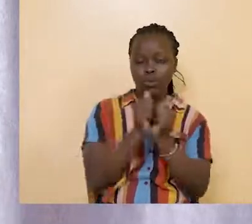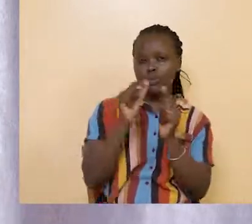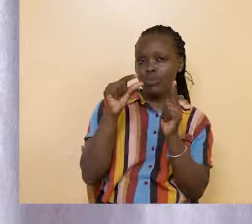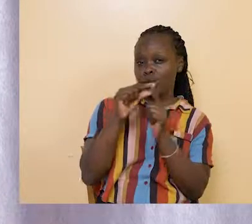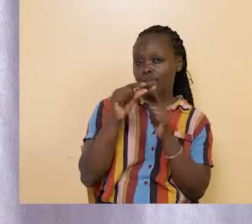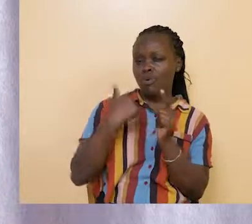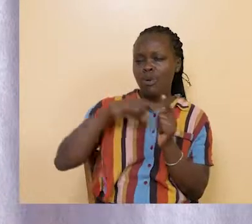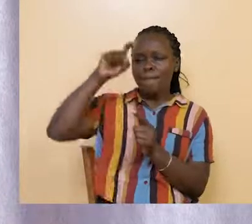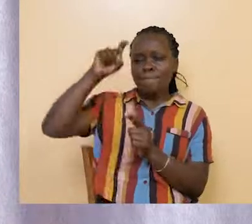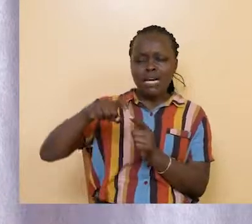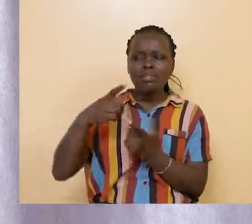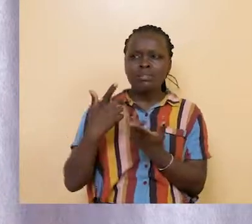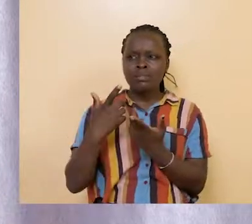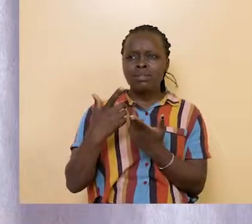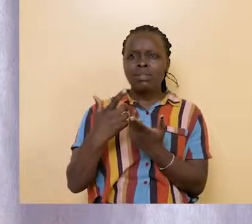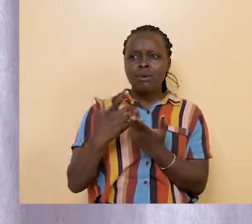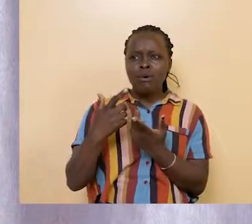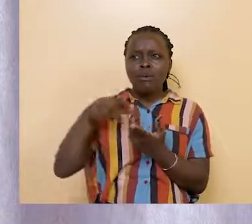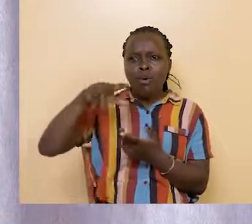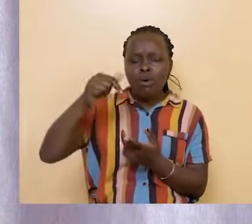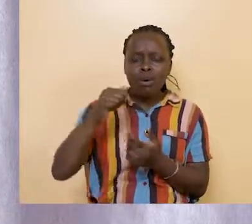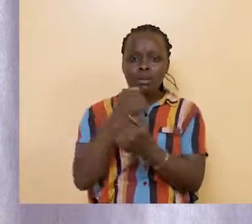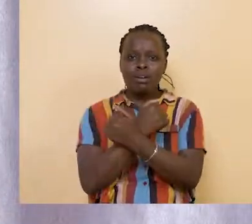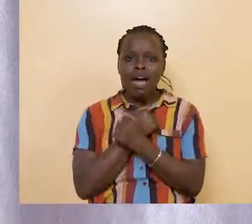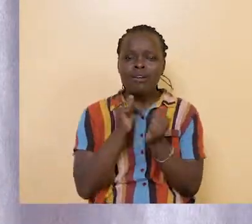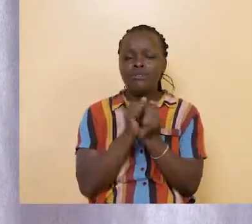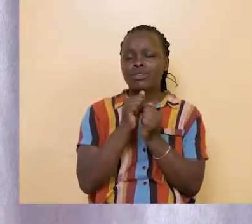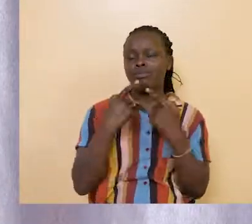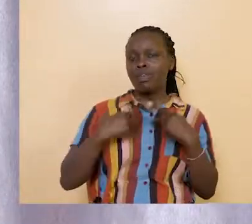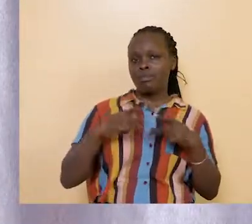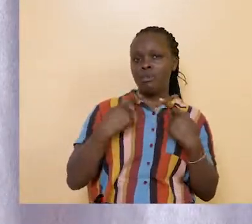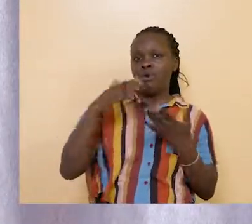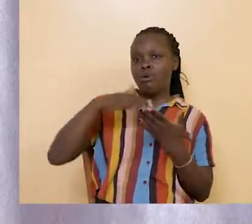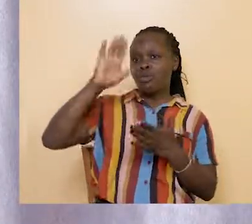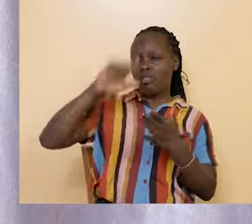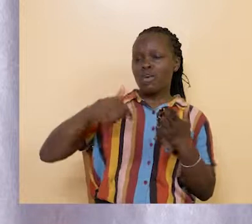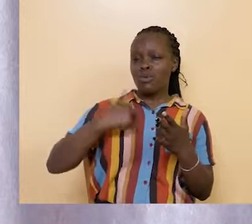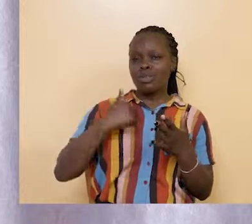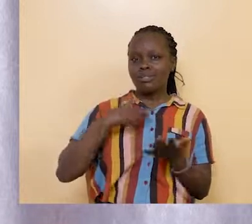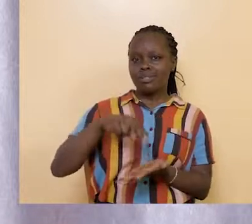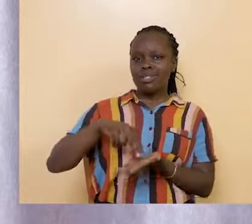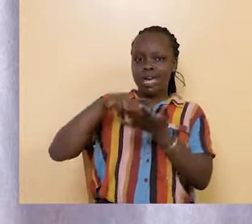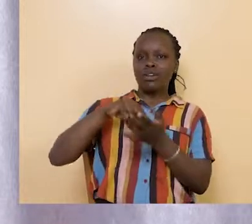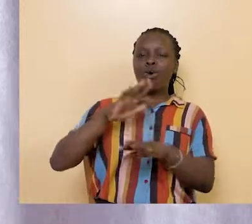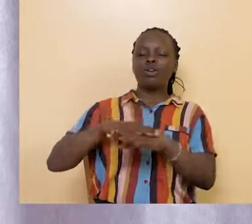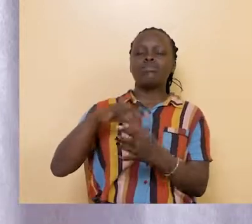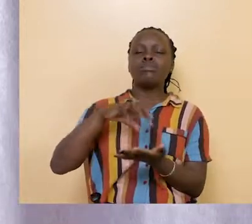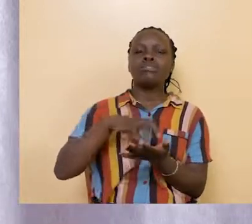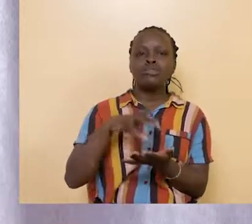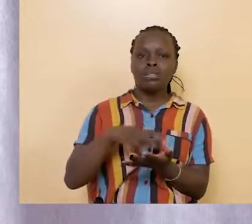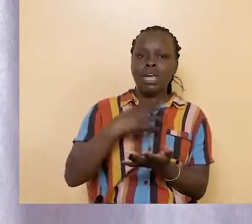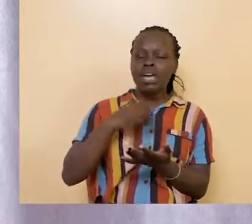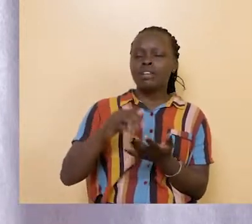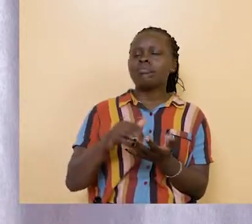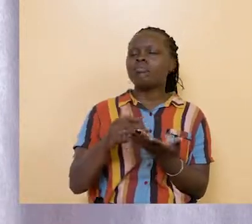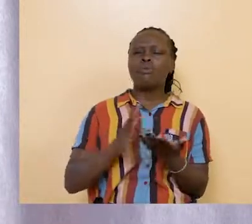words, is that we must esteem and walk and love with people more than we take stands on issues and